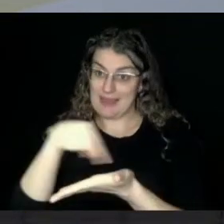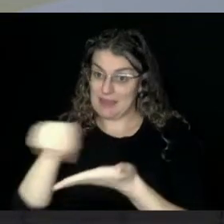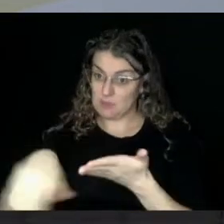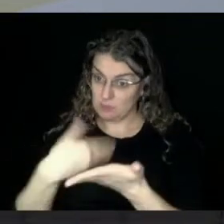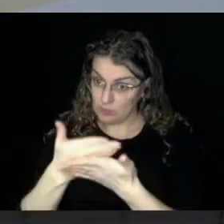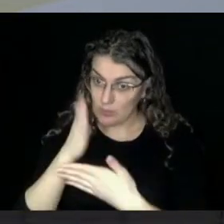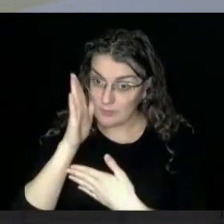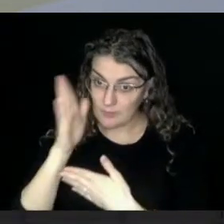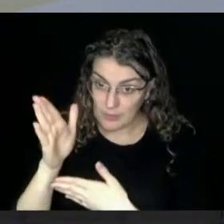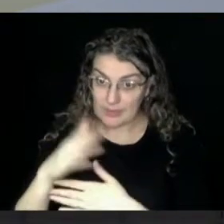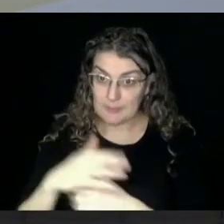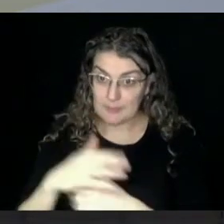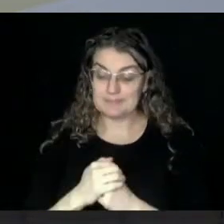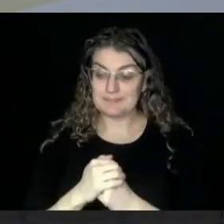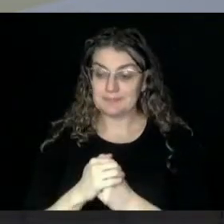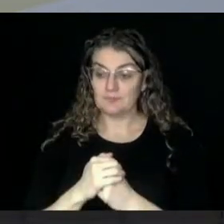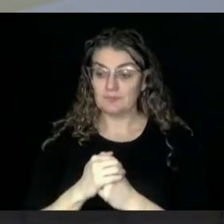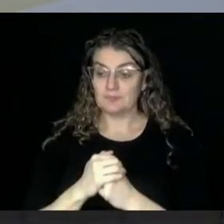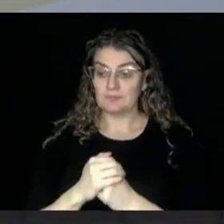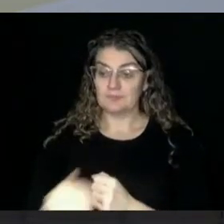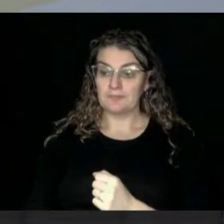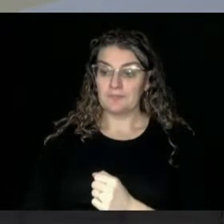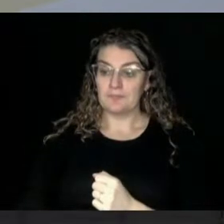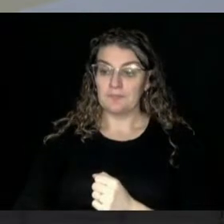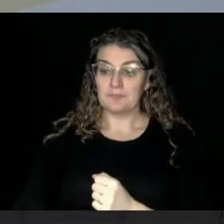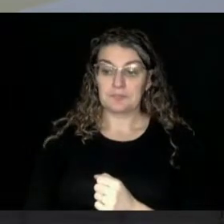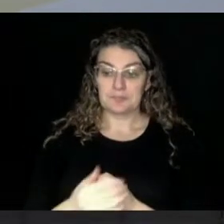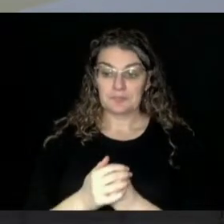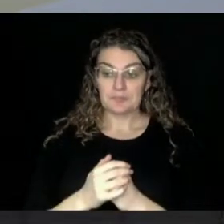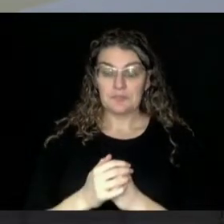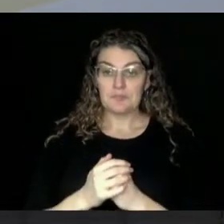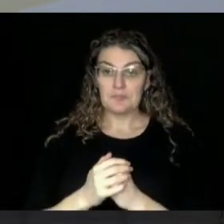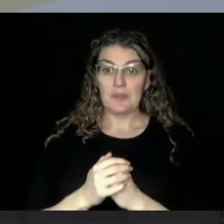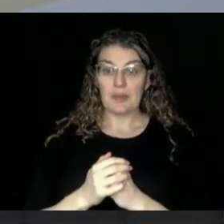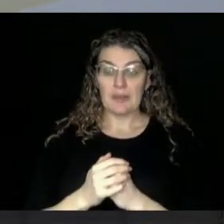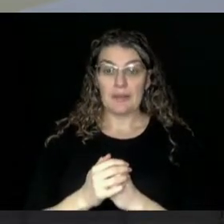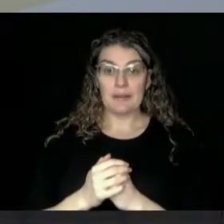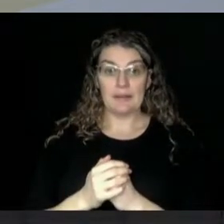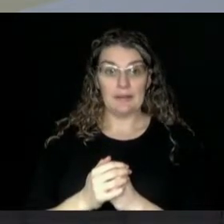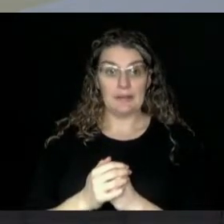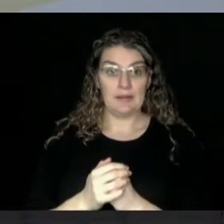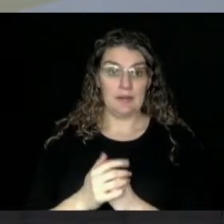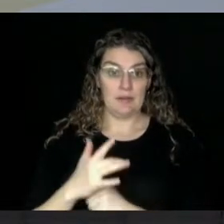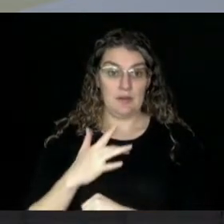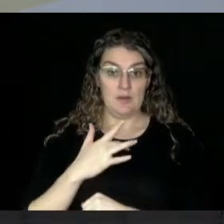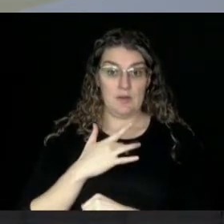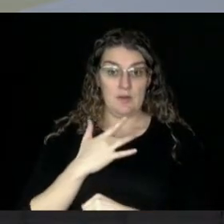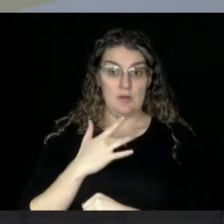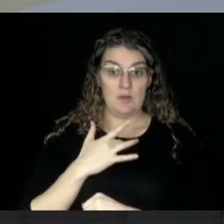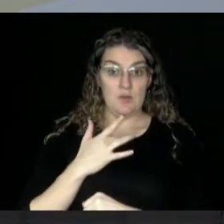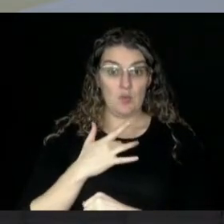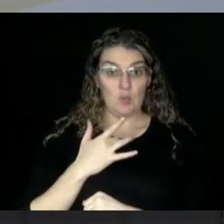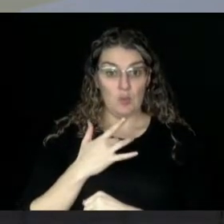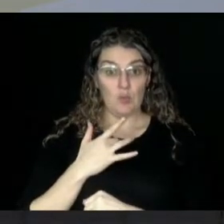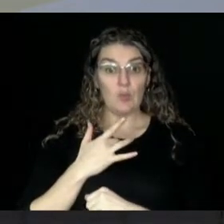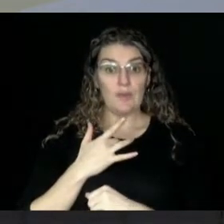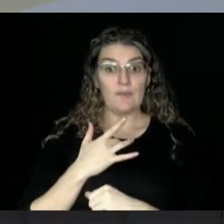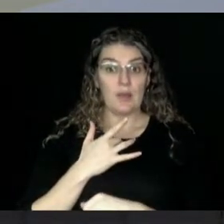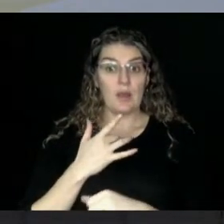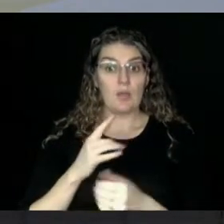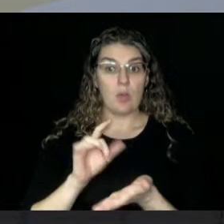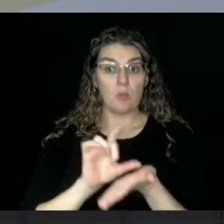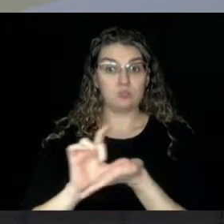We continue to expect and plan to receive a significant increase in our messenger RNA vaccines in